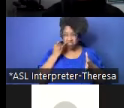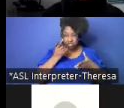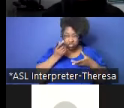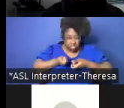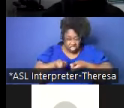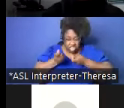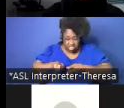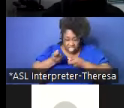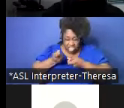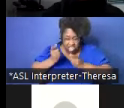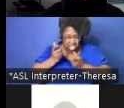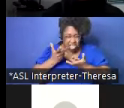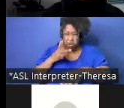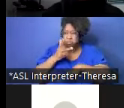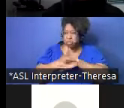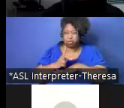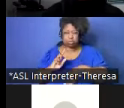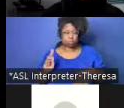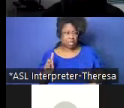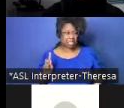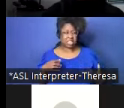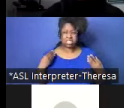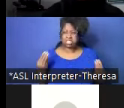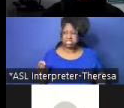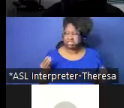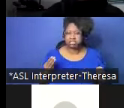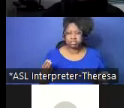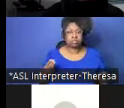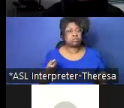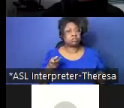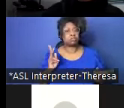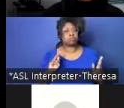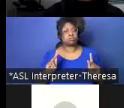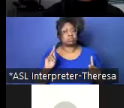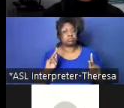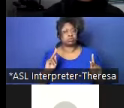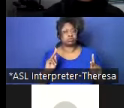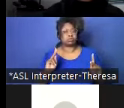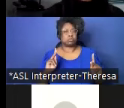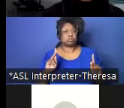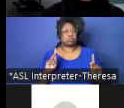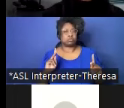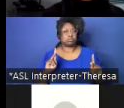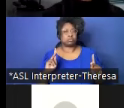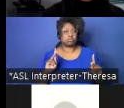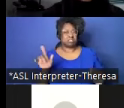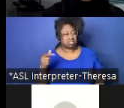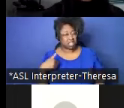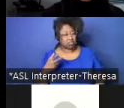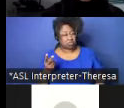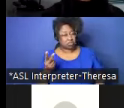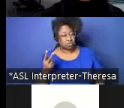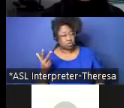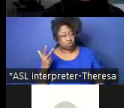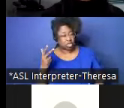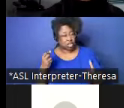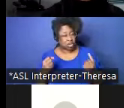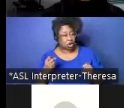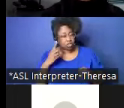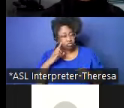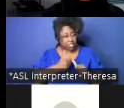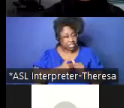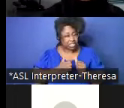be no place to park, and people are like, they have 2 and 3 cars per household, and